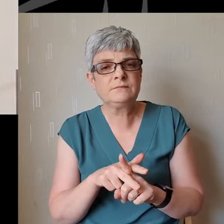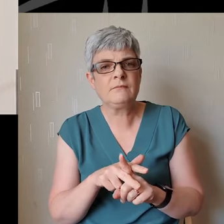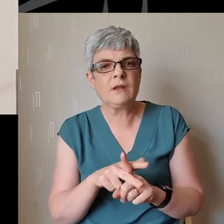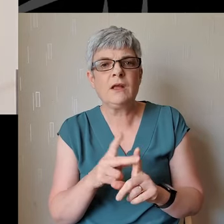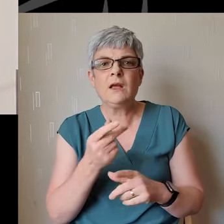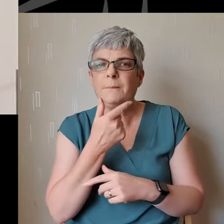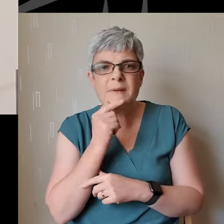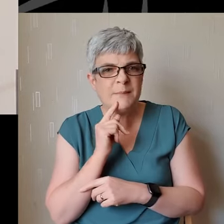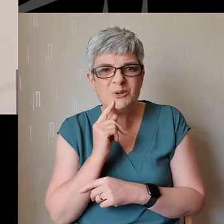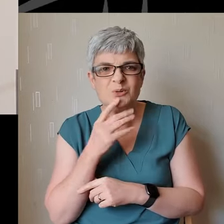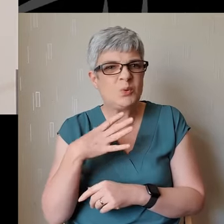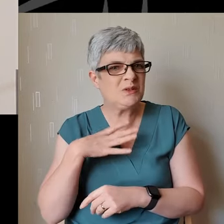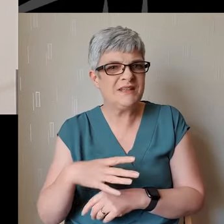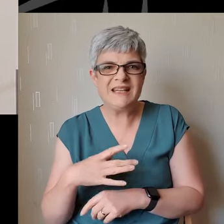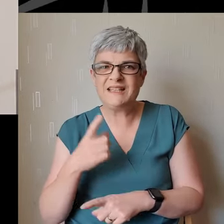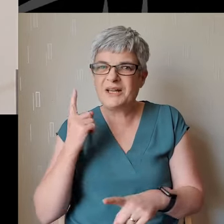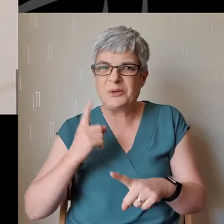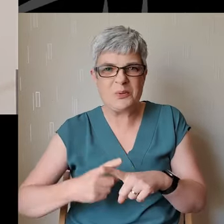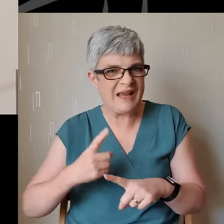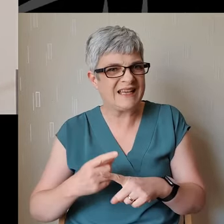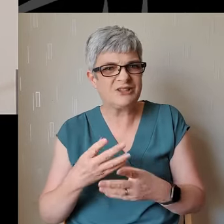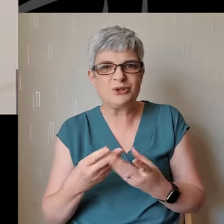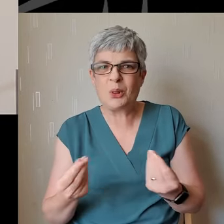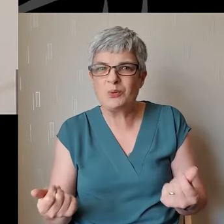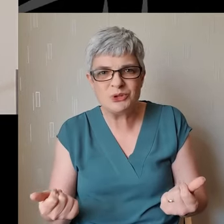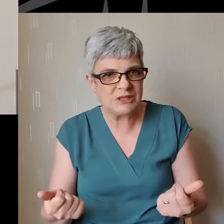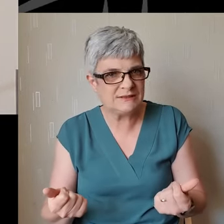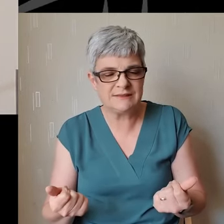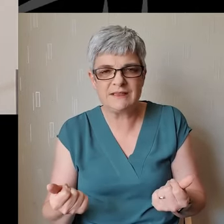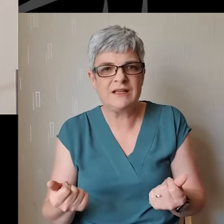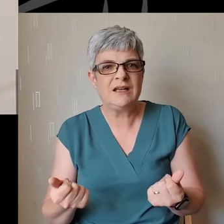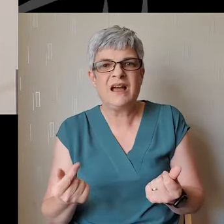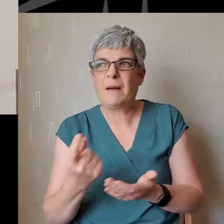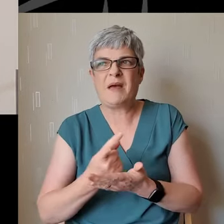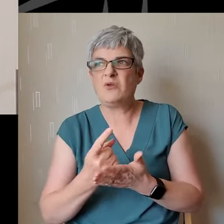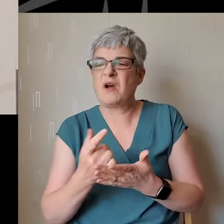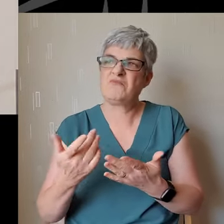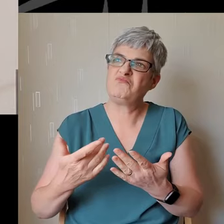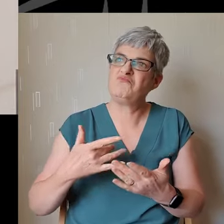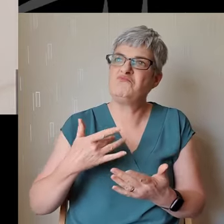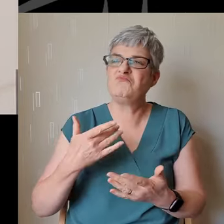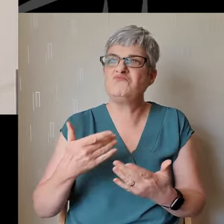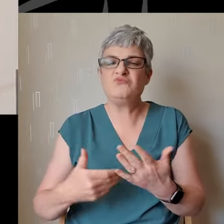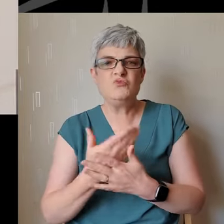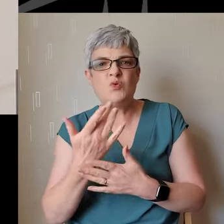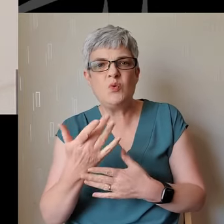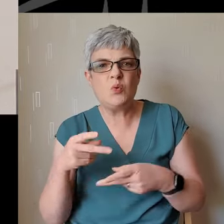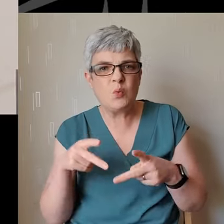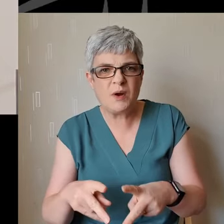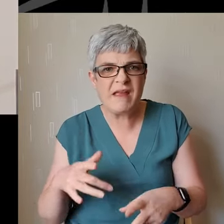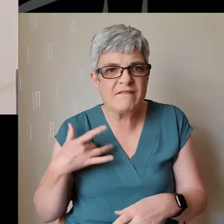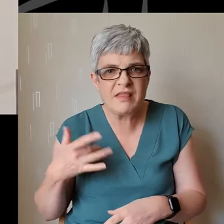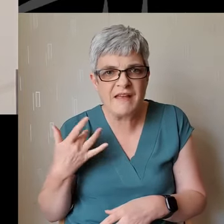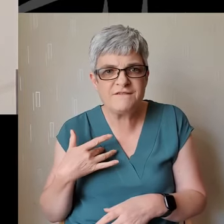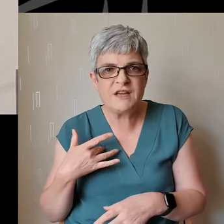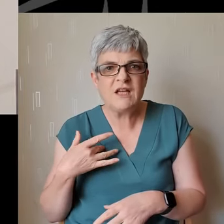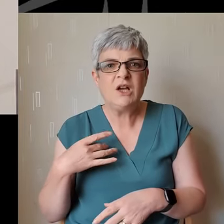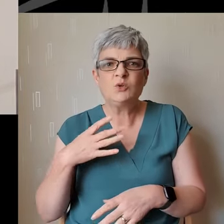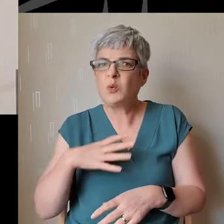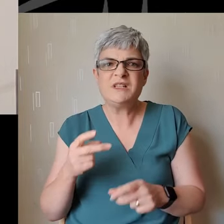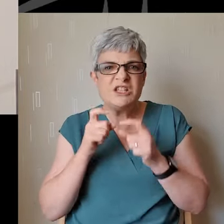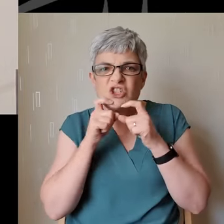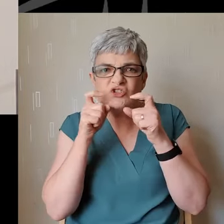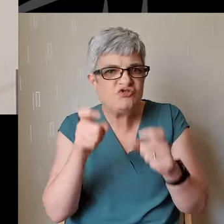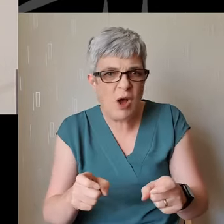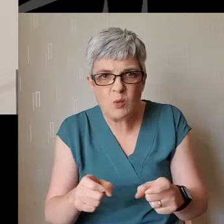don't need some quick, facile solution about a new way of life. They don't need us to simply shout at them, Jesus